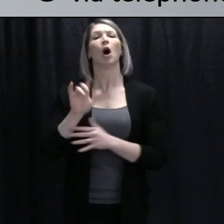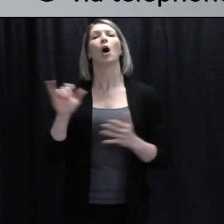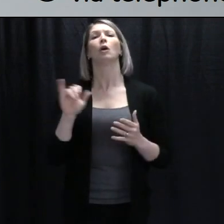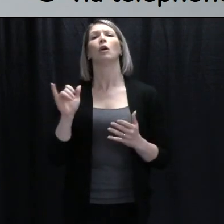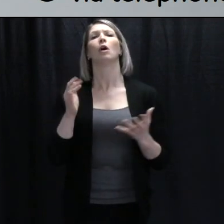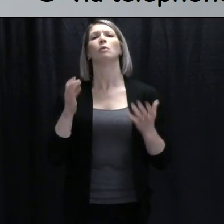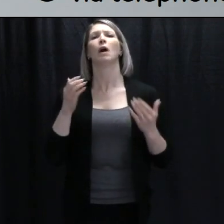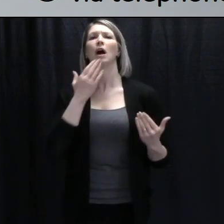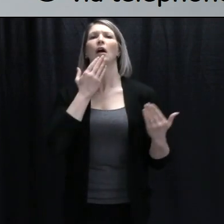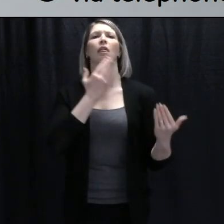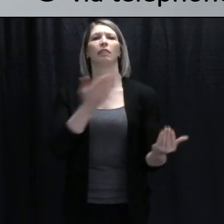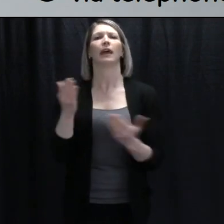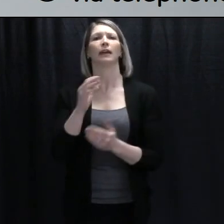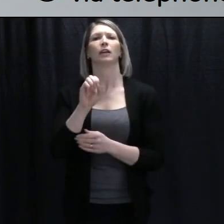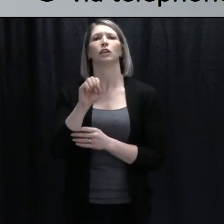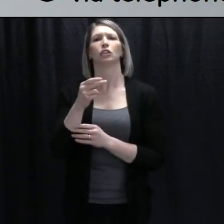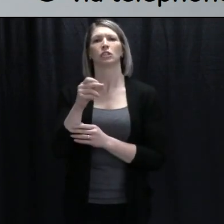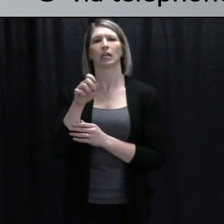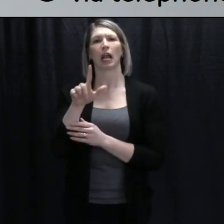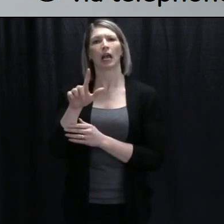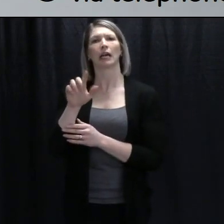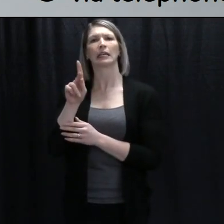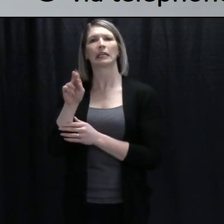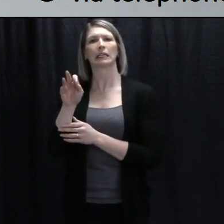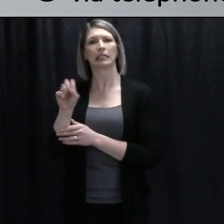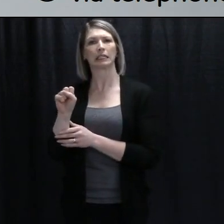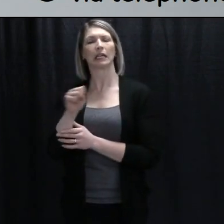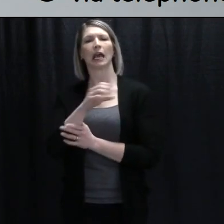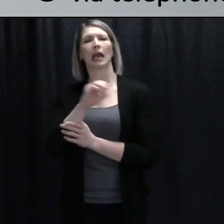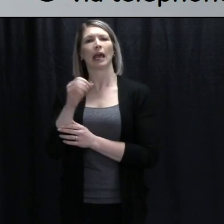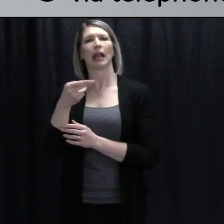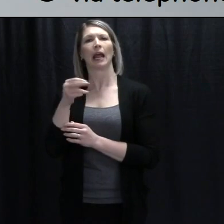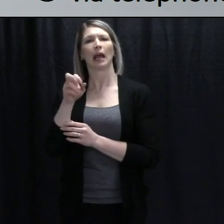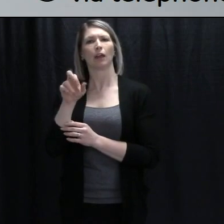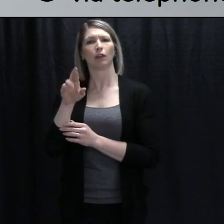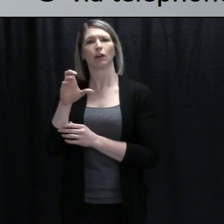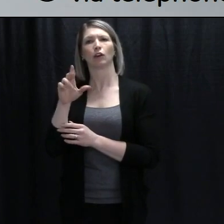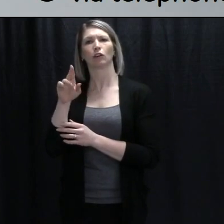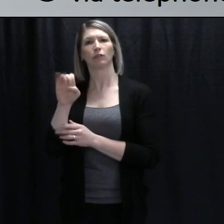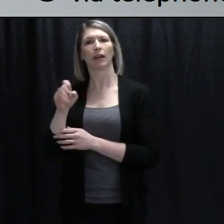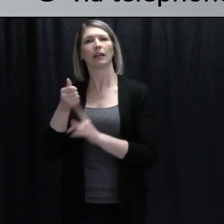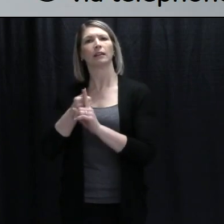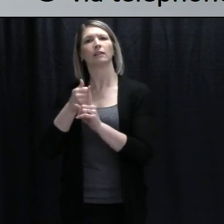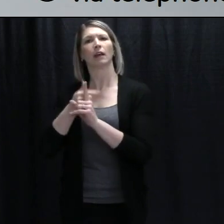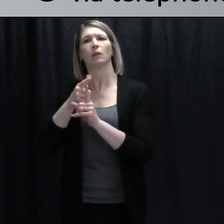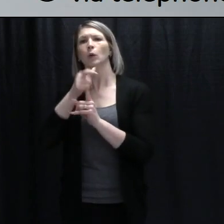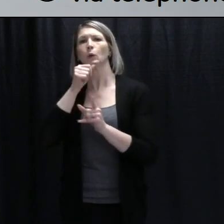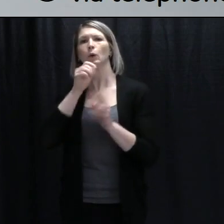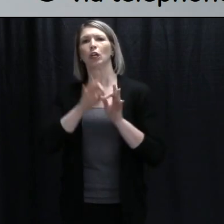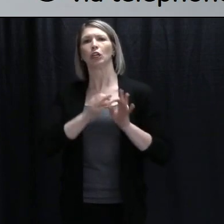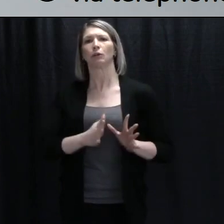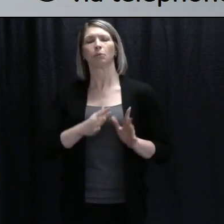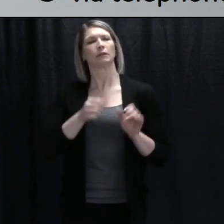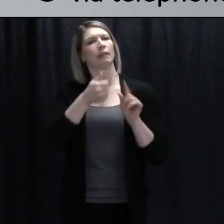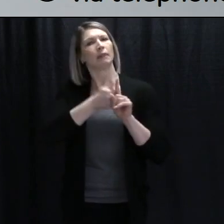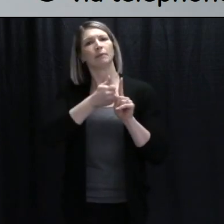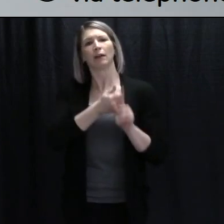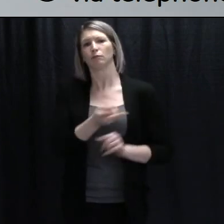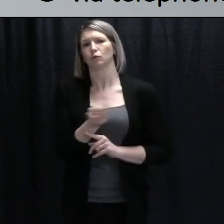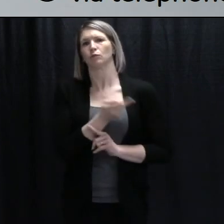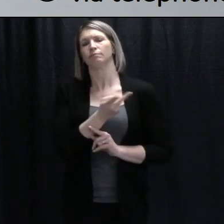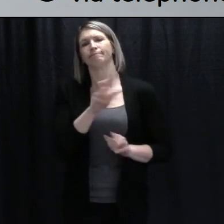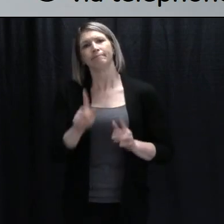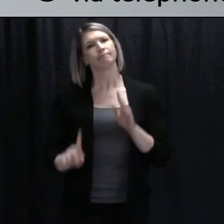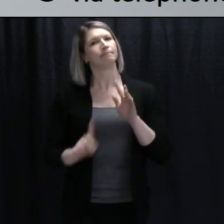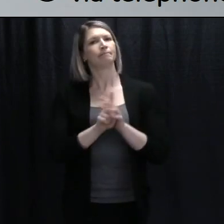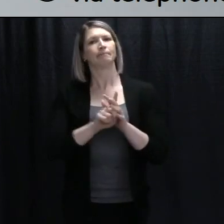thank Sheila Keats and Heather Crane, our ASL interpreters, who have shown up every day to ensure that our messaging is